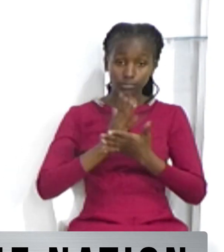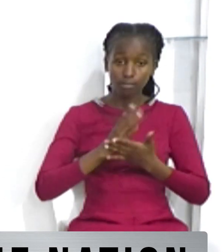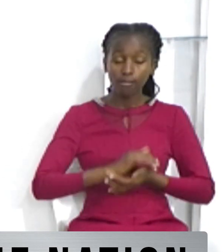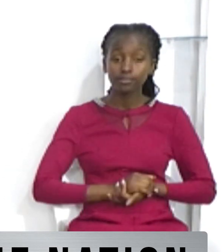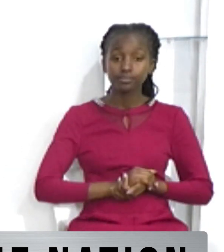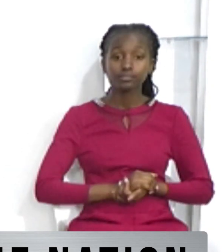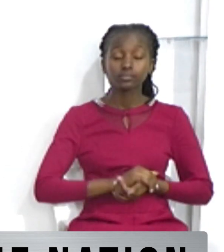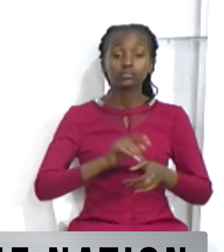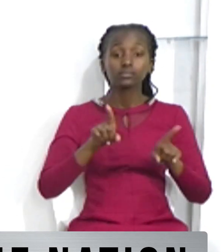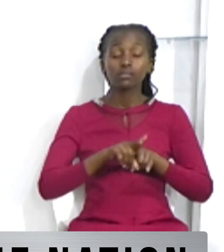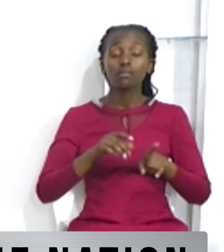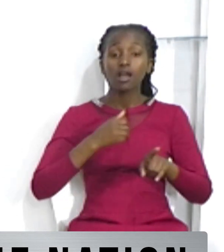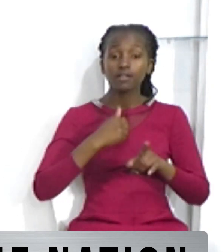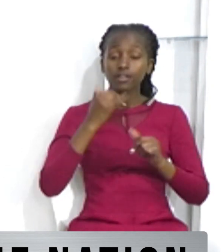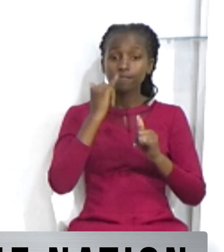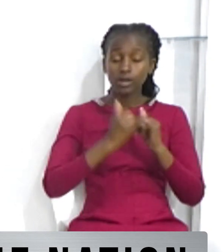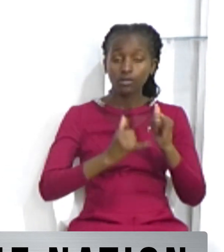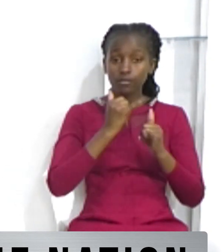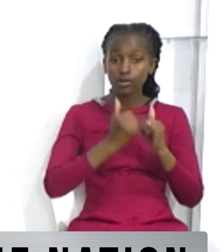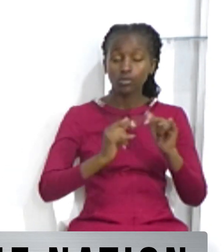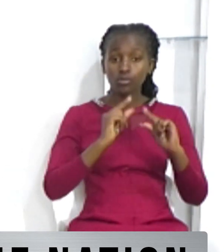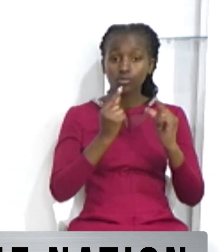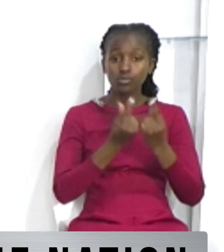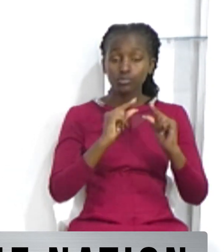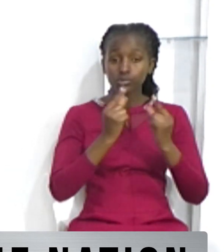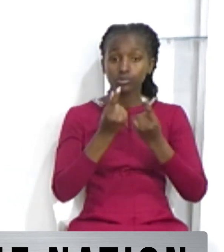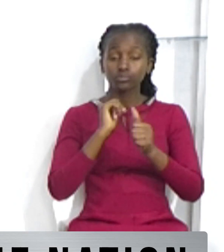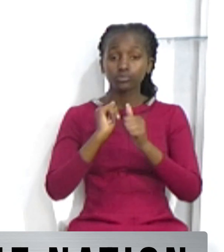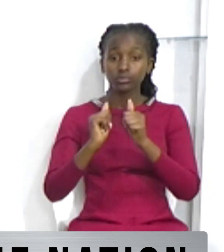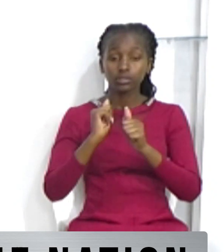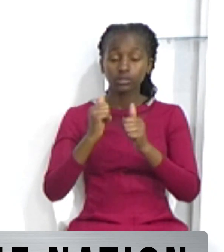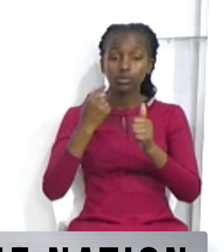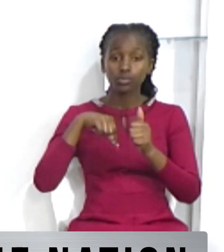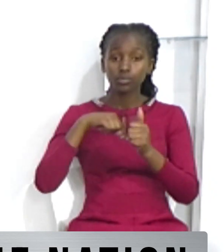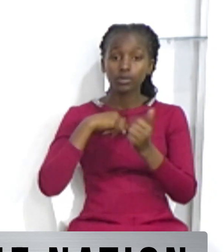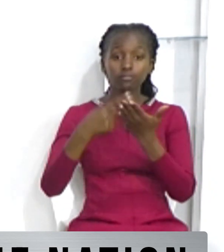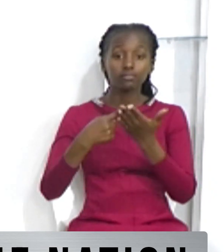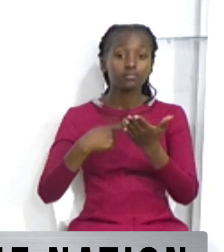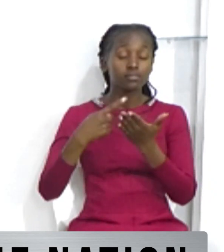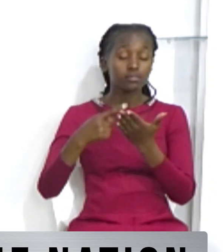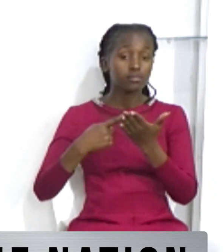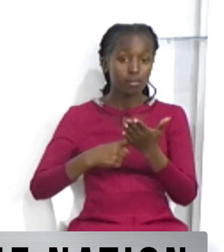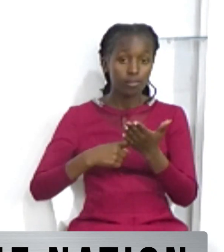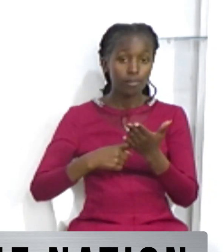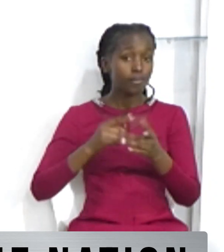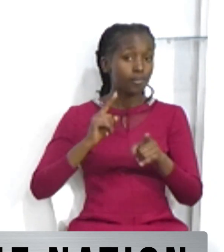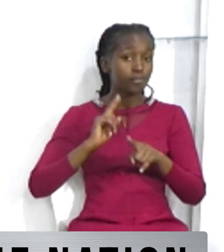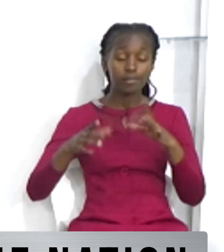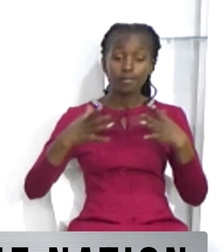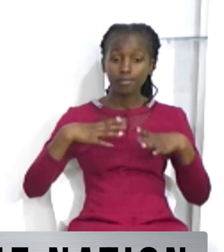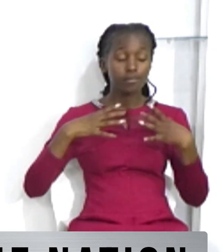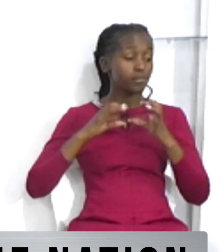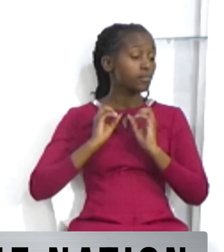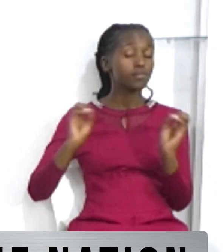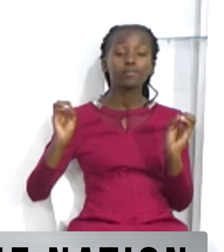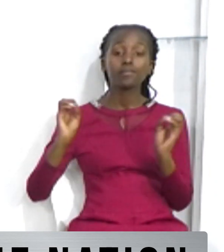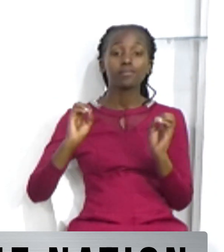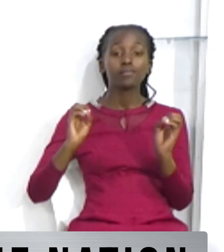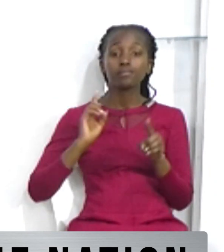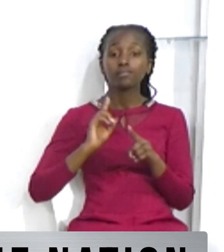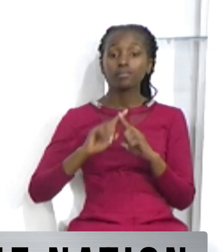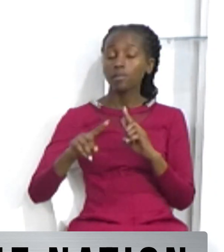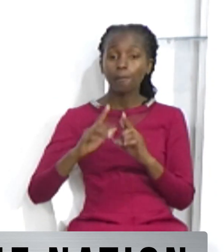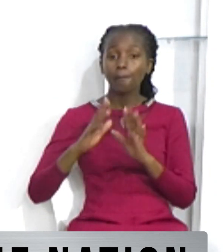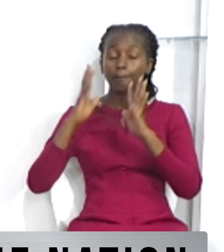some last dinosaurs here. The last dinosaurs we are talking about here are not people. These are big matrimony, for lack